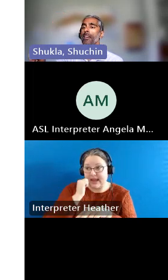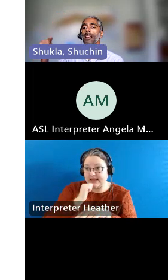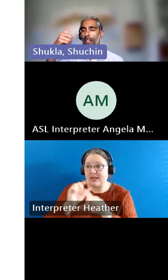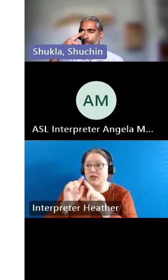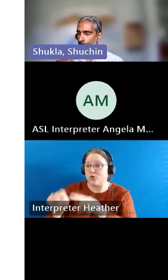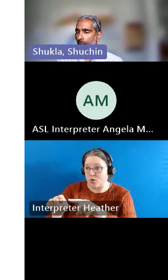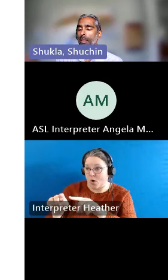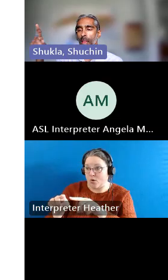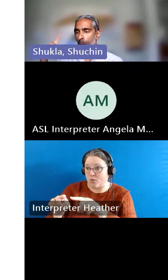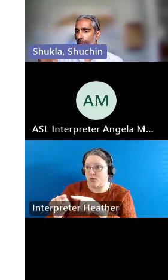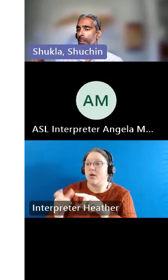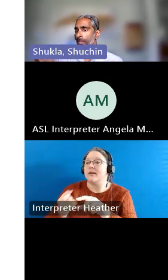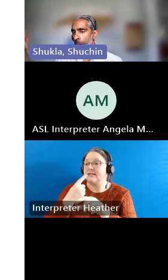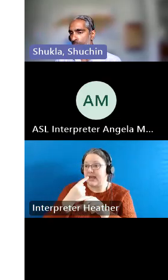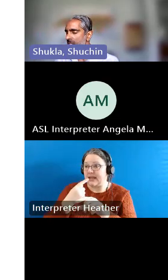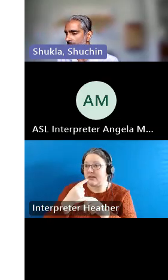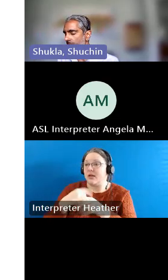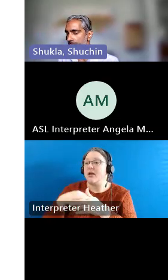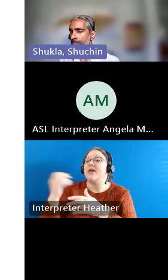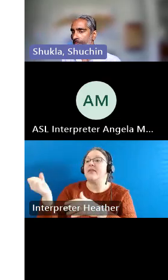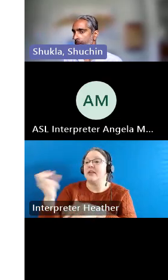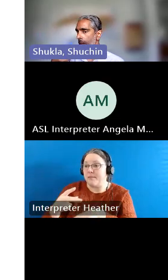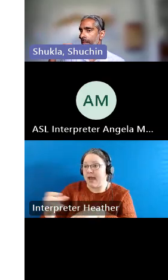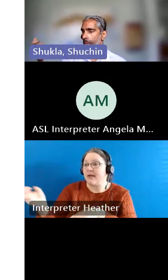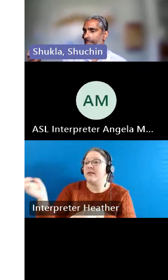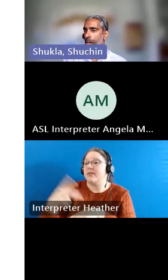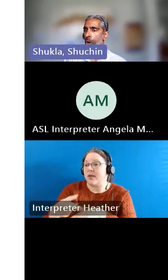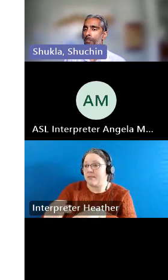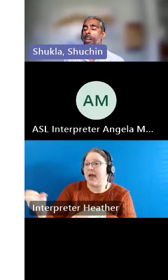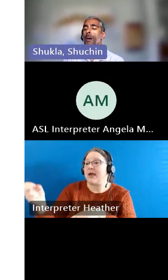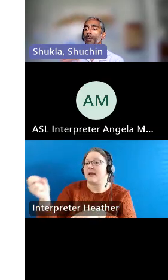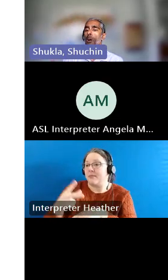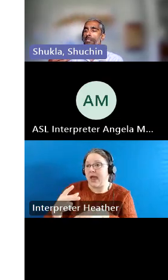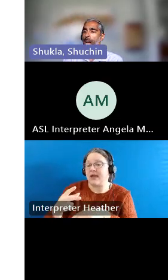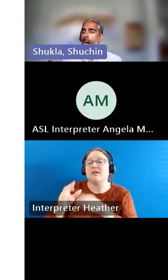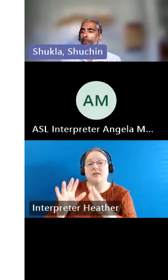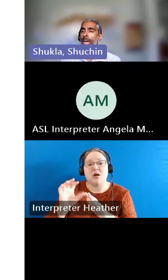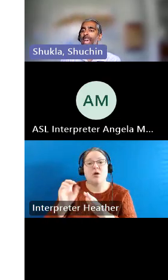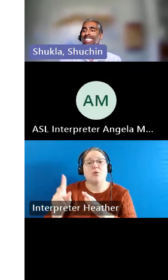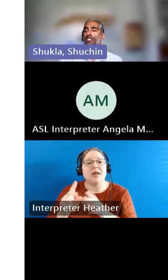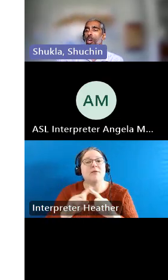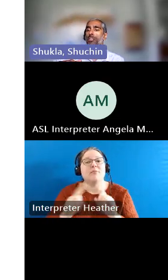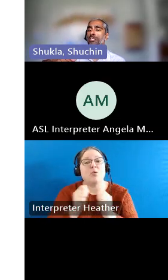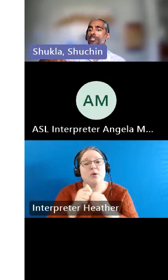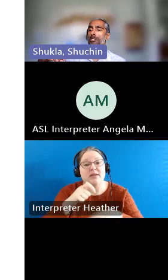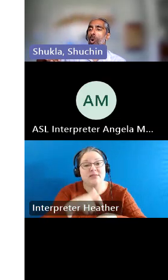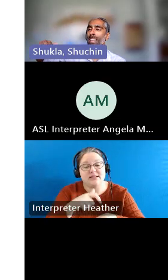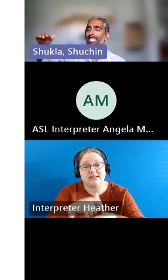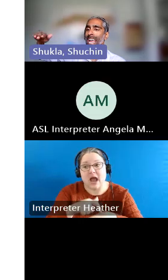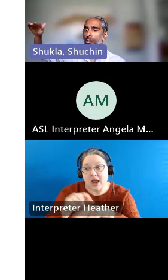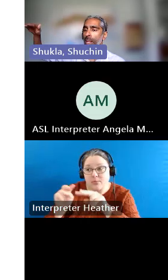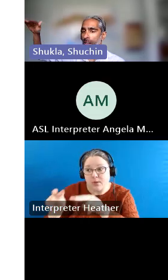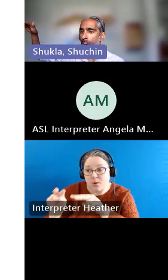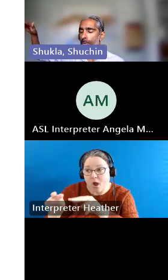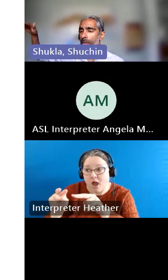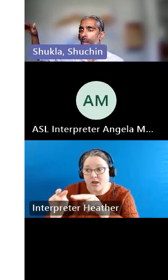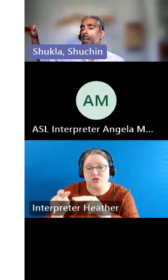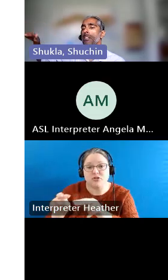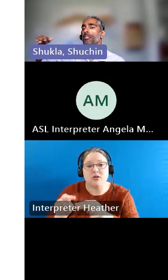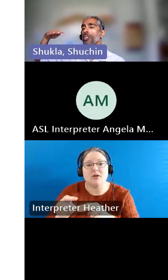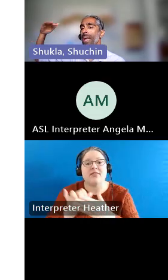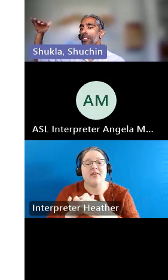back the next day and repeat. And usually Sundays you get a take home. But over time, as that dose is slowly